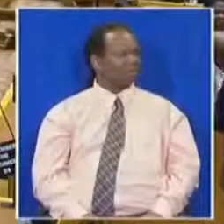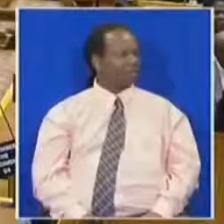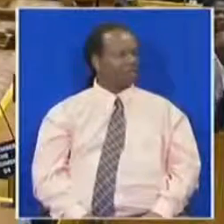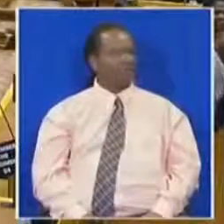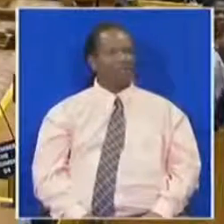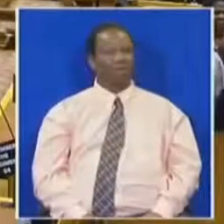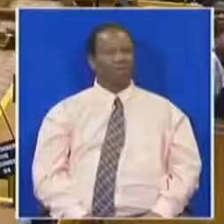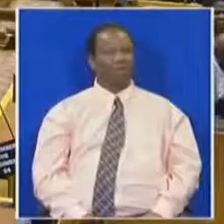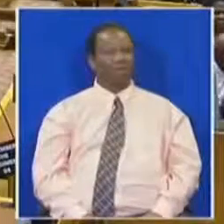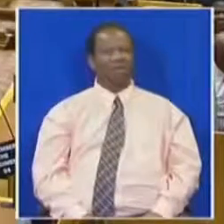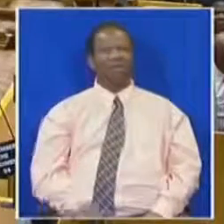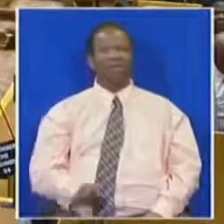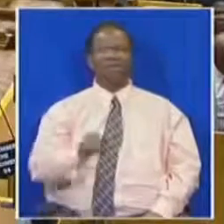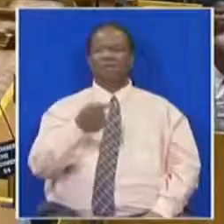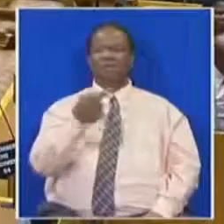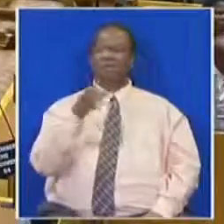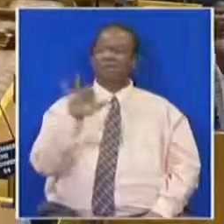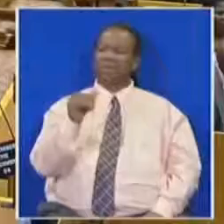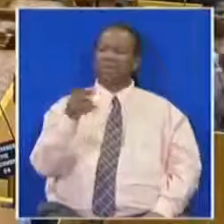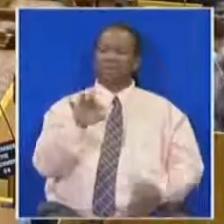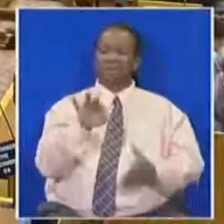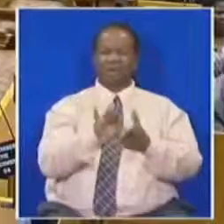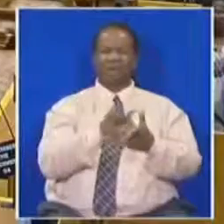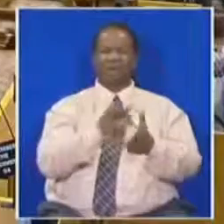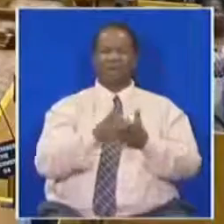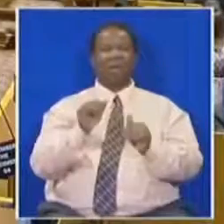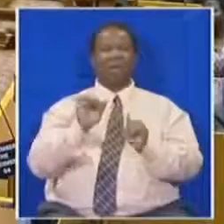dead people for politics. You are very